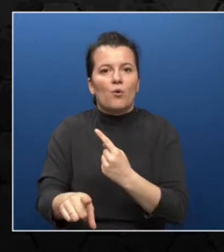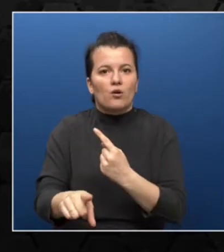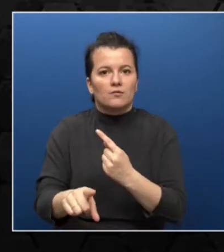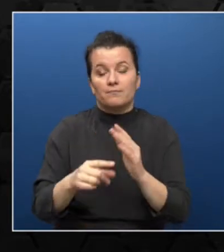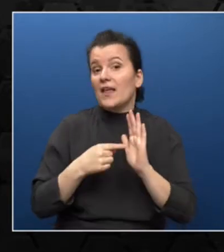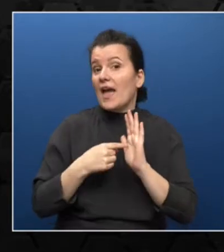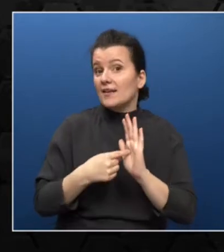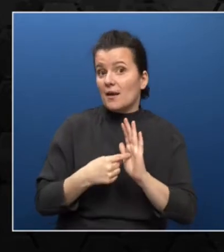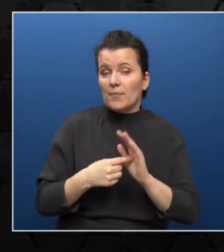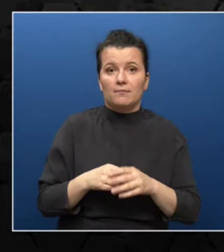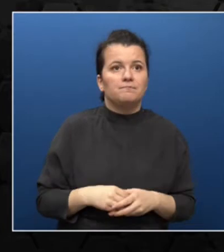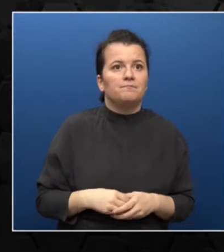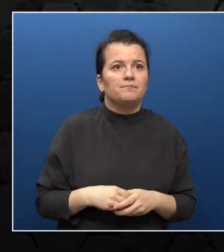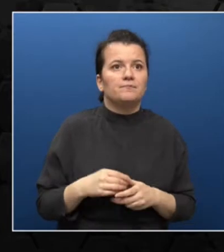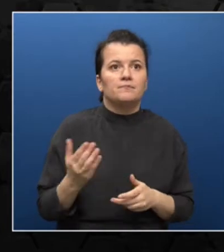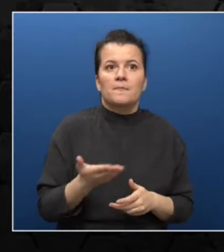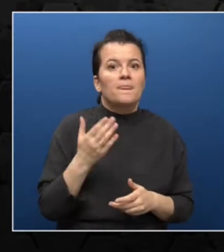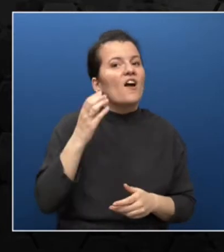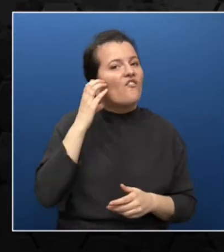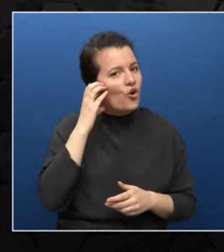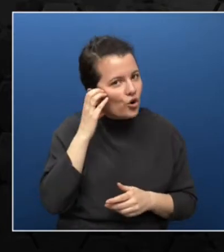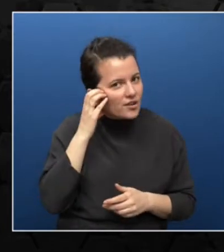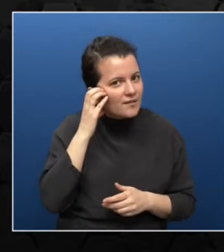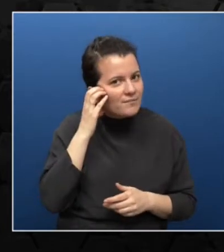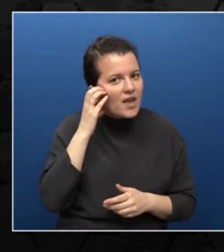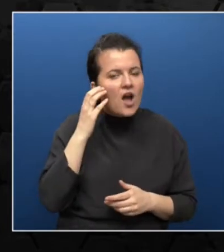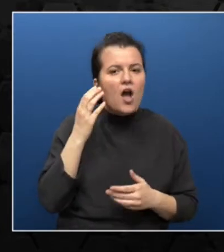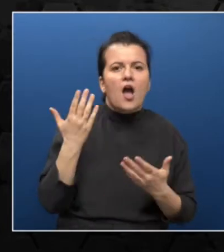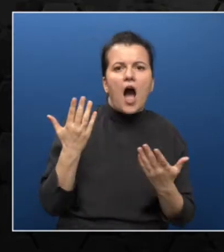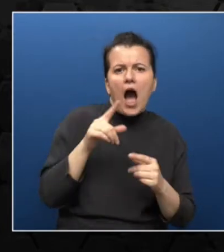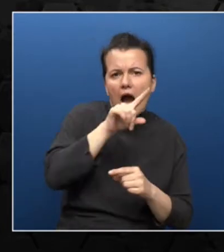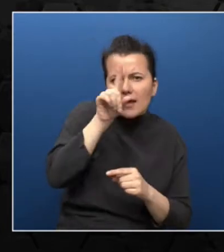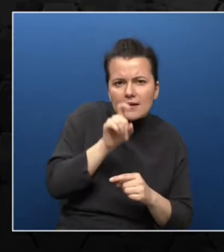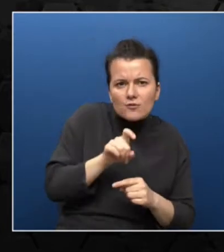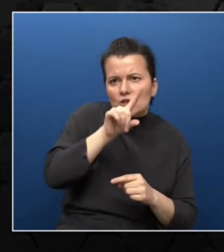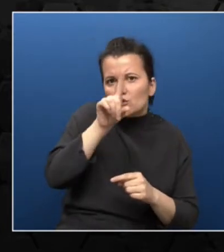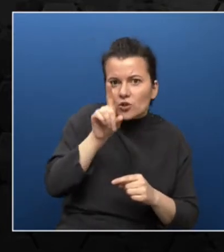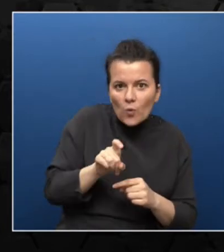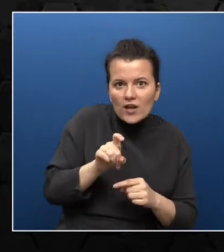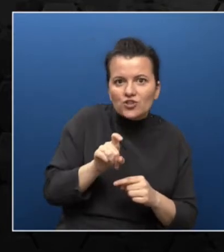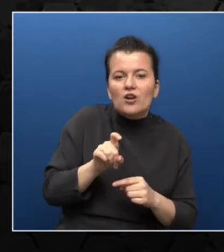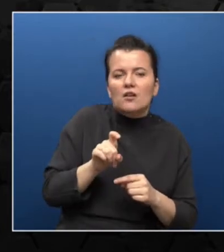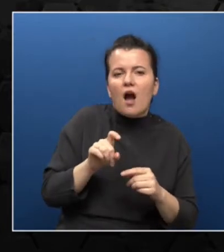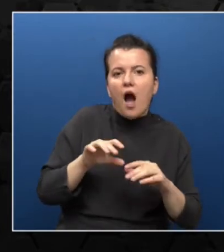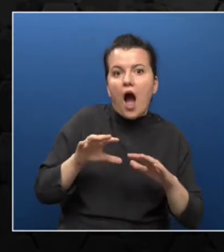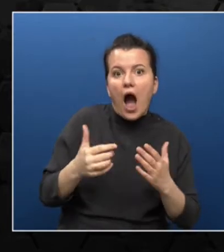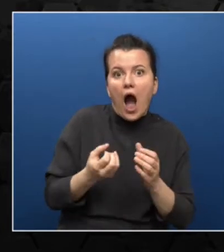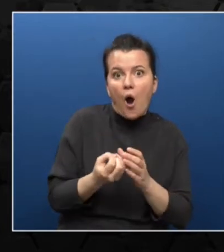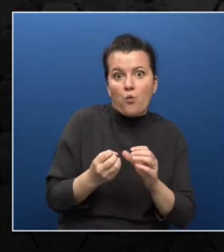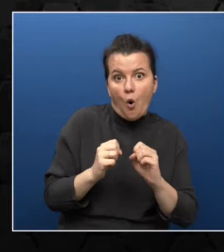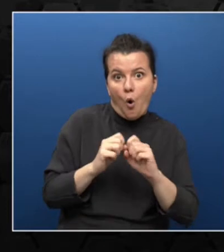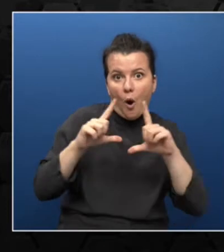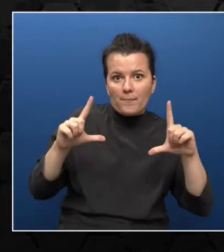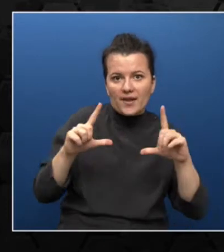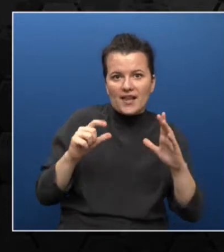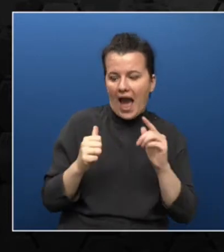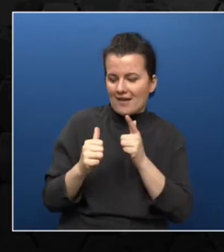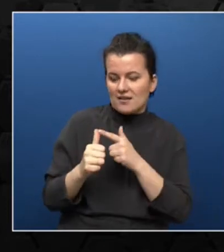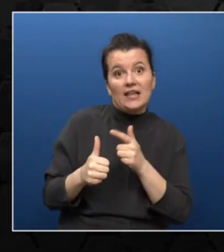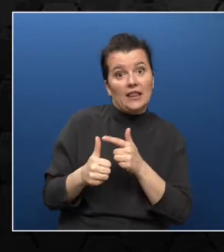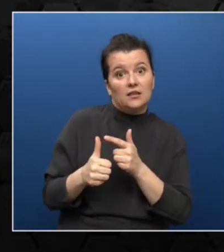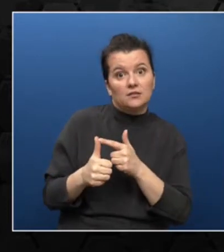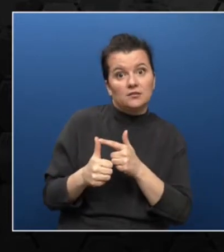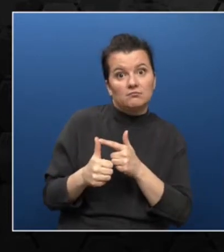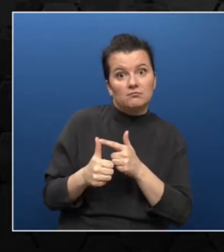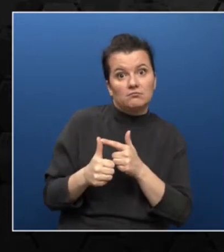particular, for your phone, you're like, I want to add some fingerprint in my phone. So when you're adding a fingerprint in the phone knows